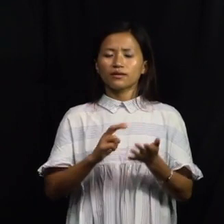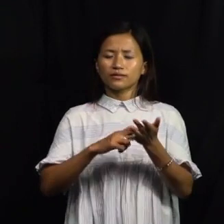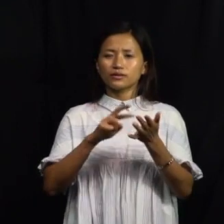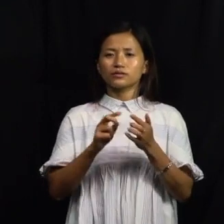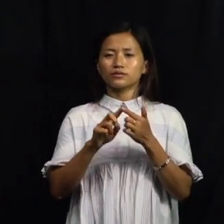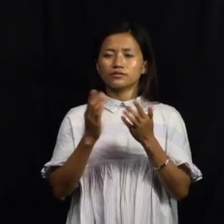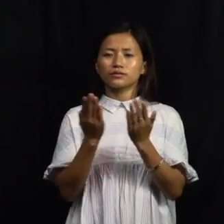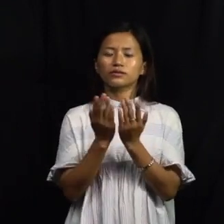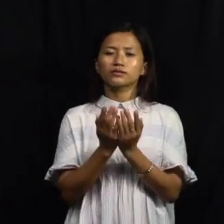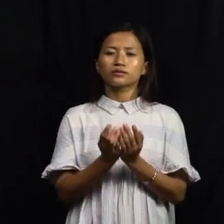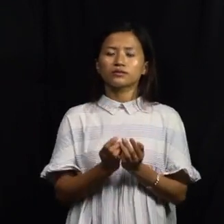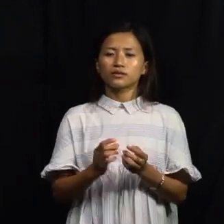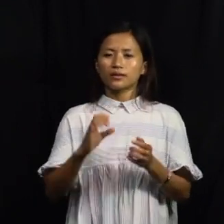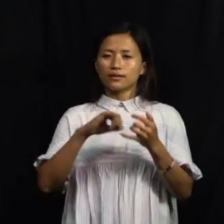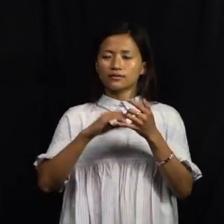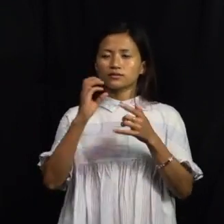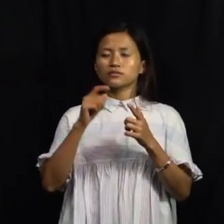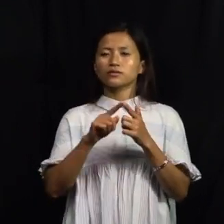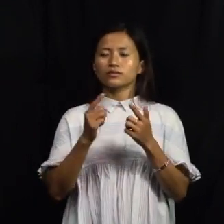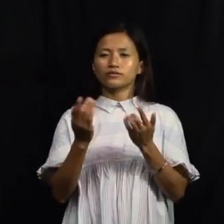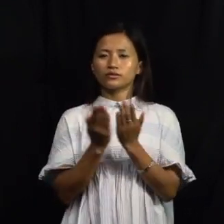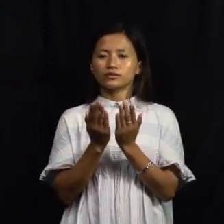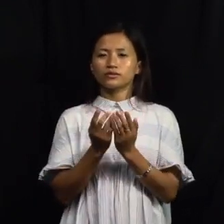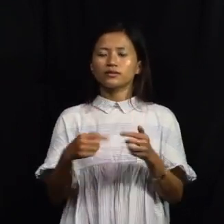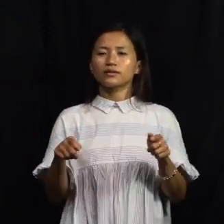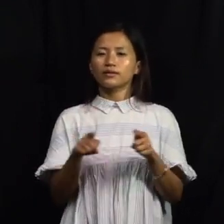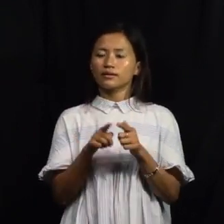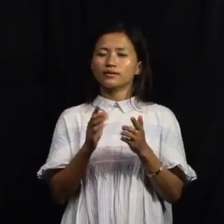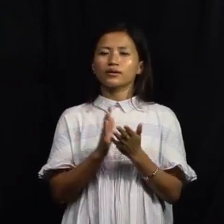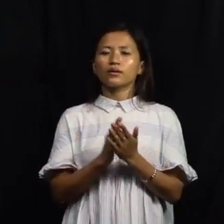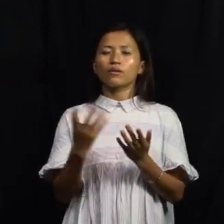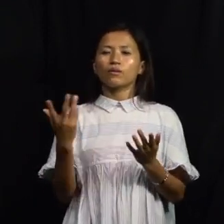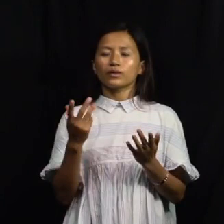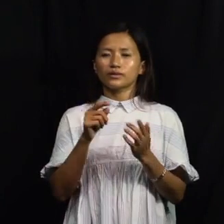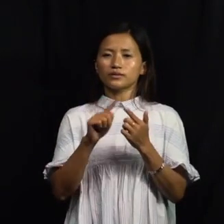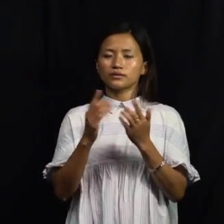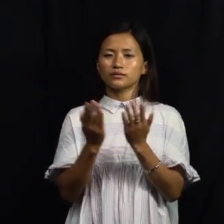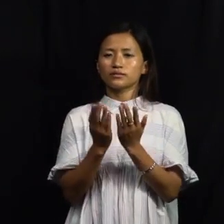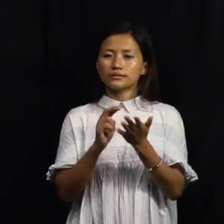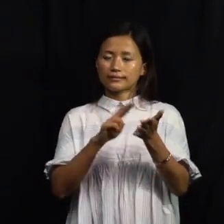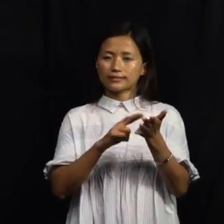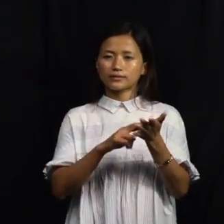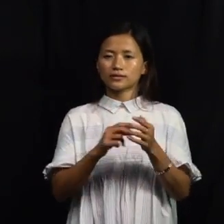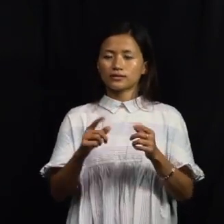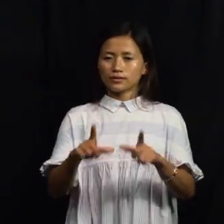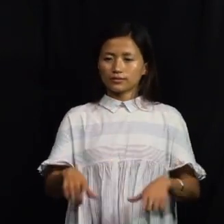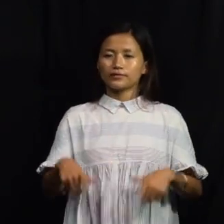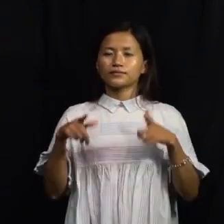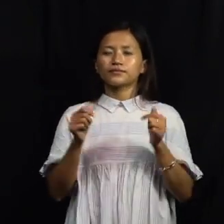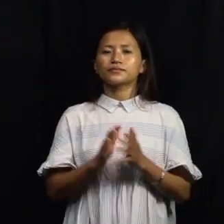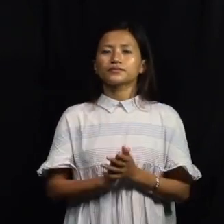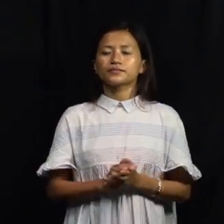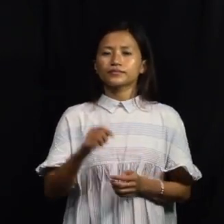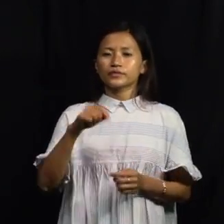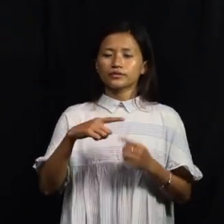of education, the scope of education, and why education is a necessity in our life. So